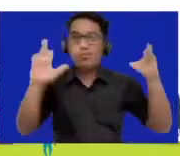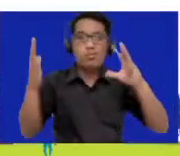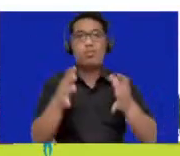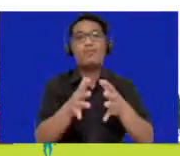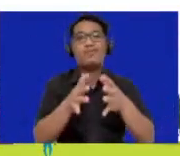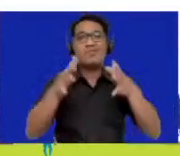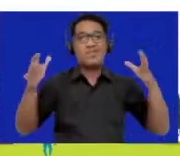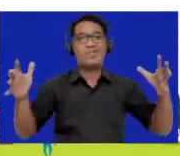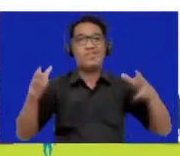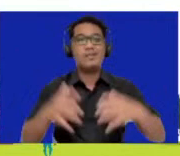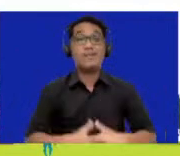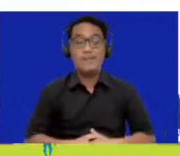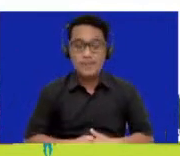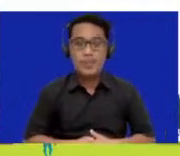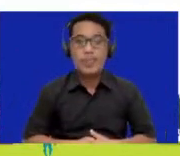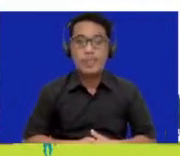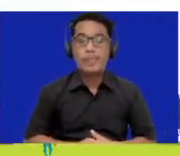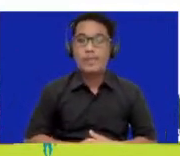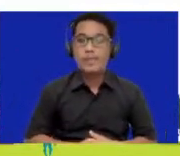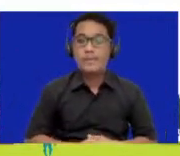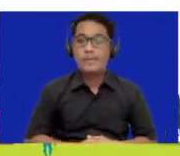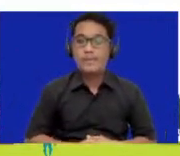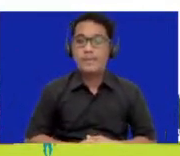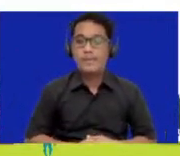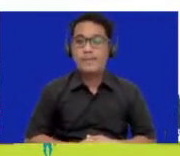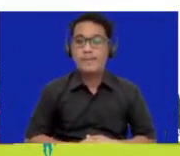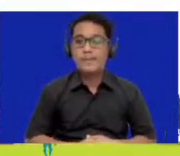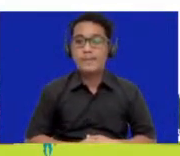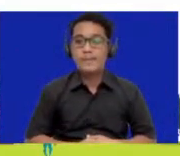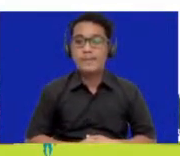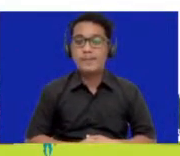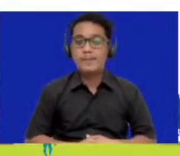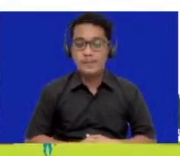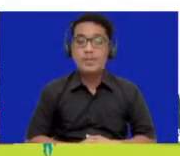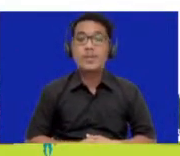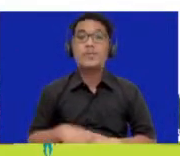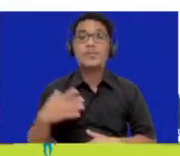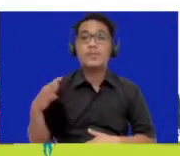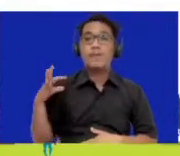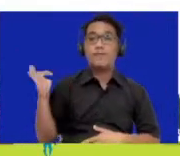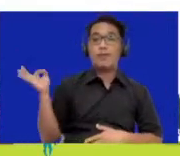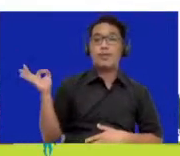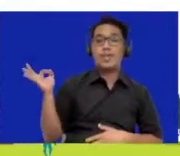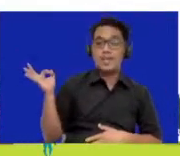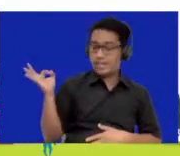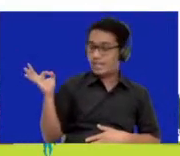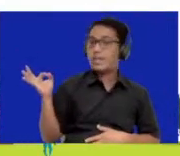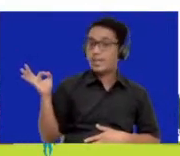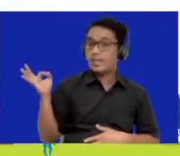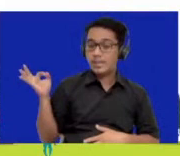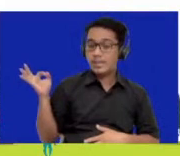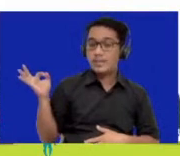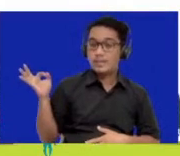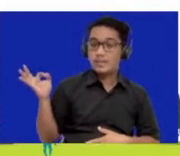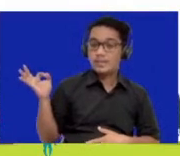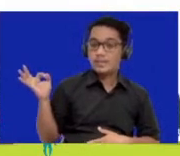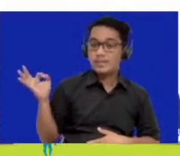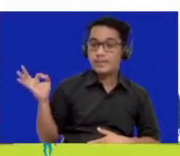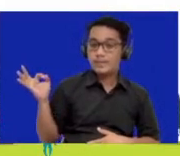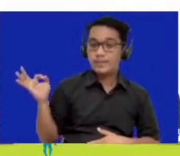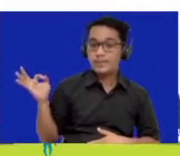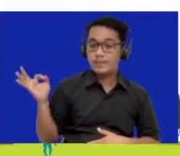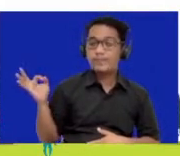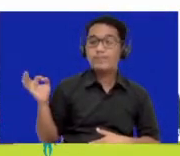field. CPP volunteers disseminate cyclone warning signals issued by the Bangladesh Meteorological